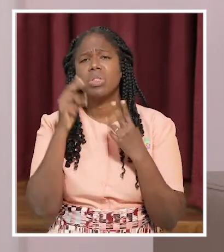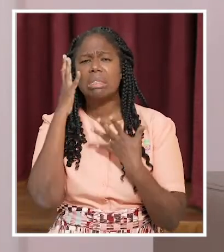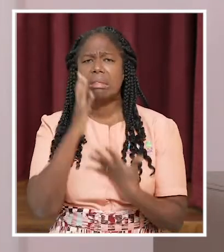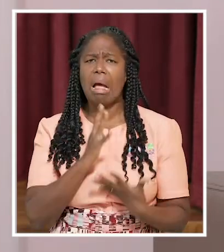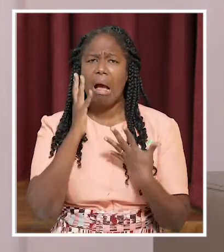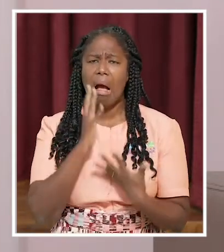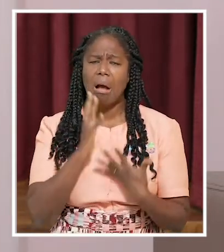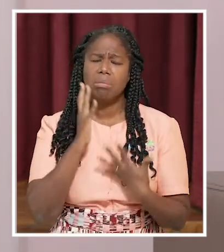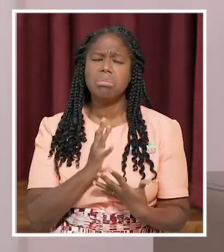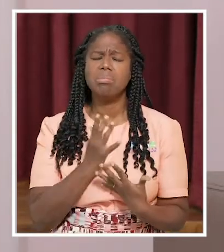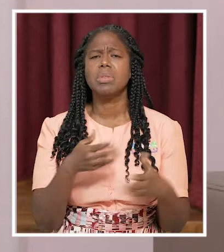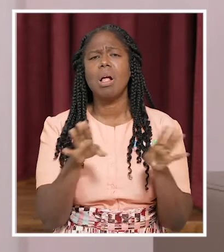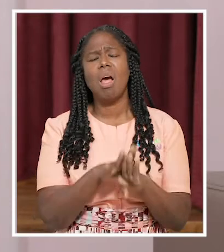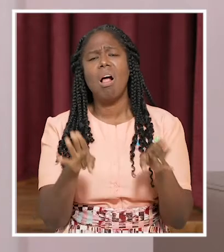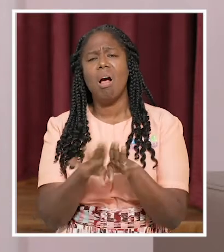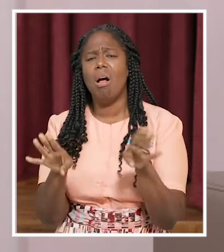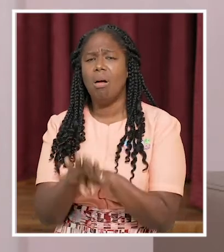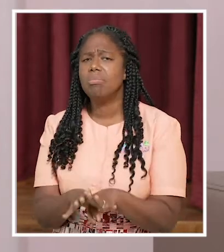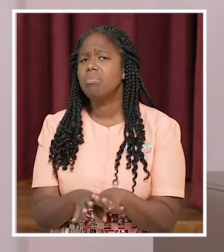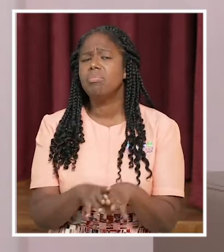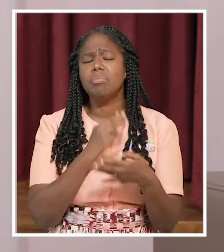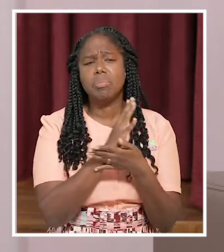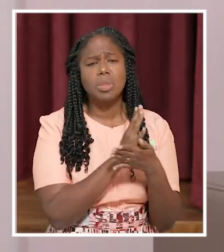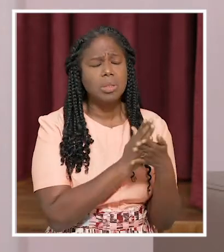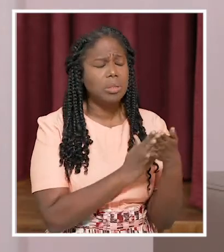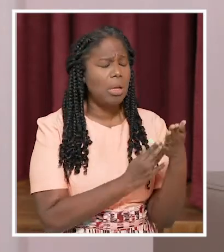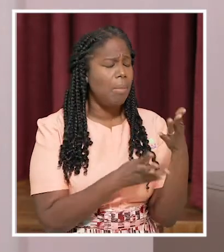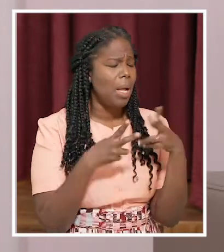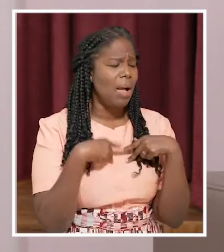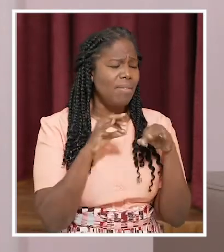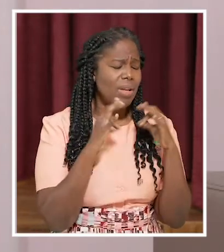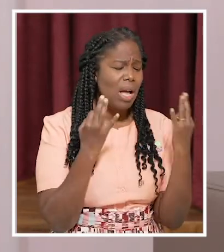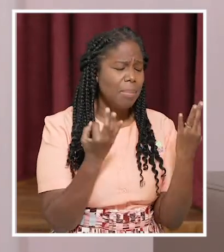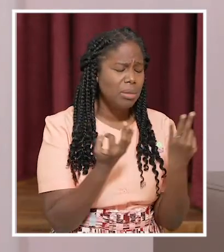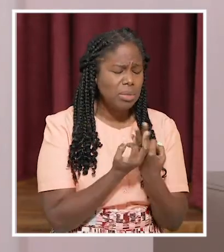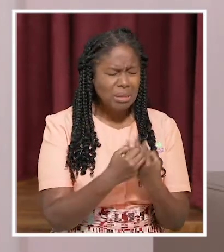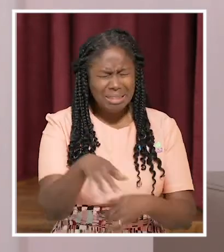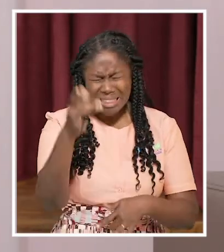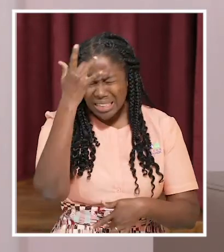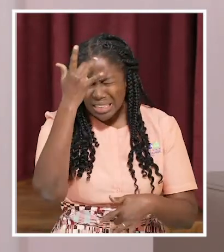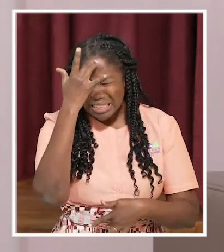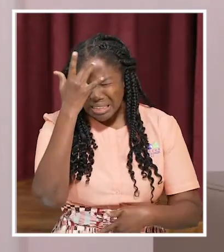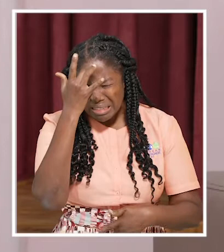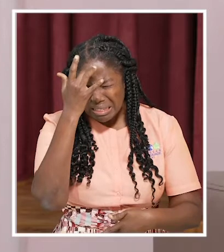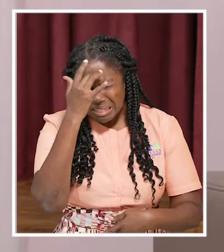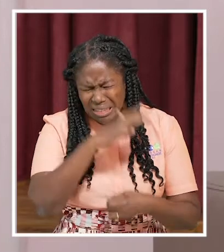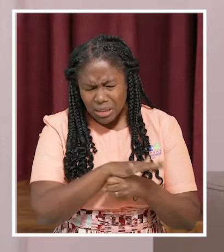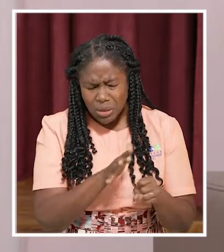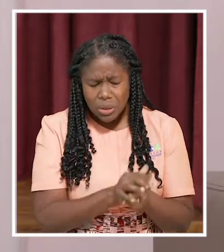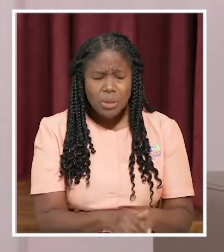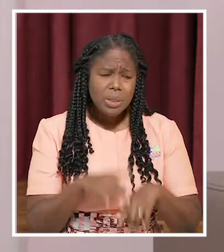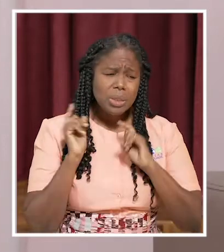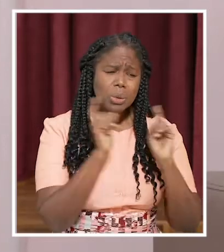like losing loved ones, or relatives who have become very ill and have required hospitalization, and the stress that that has put